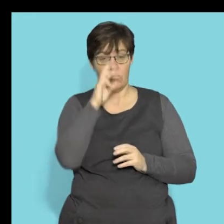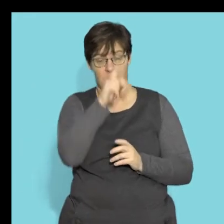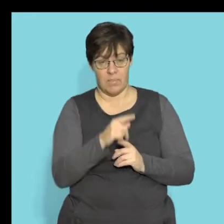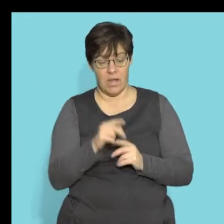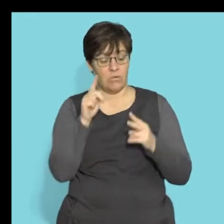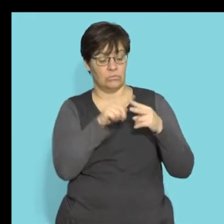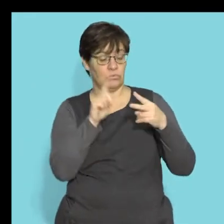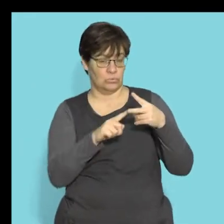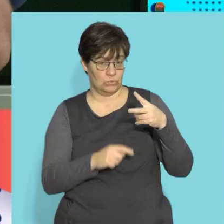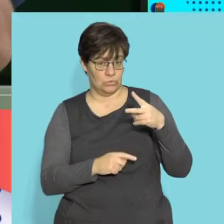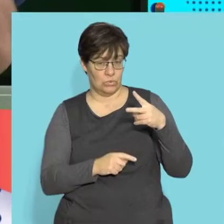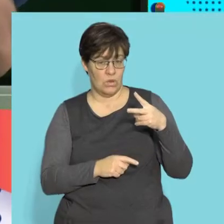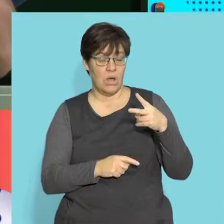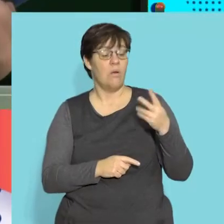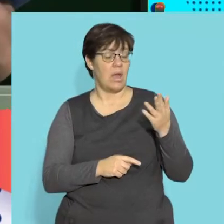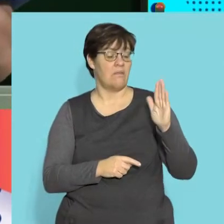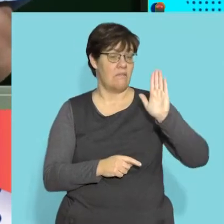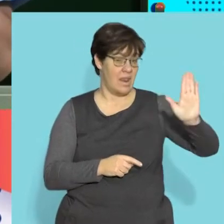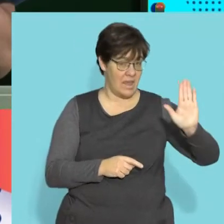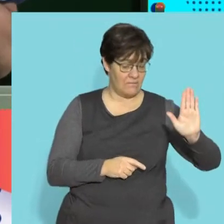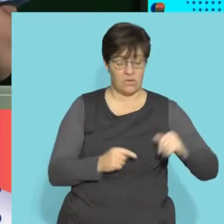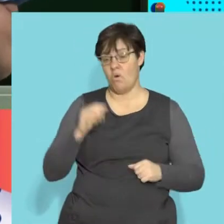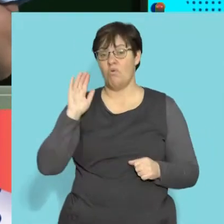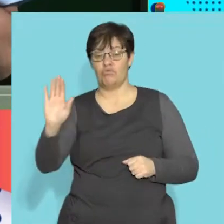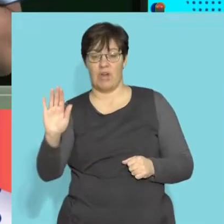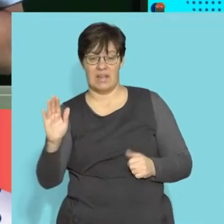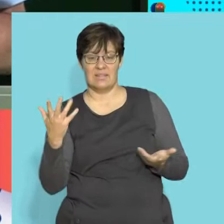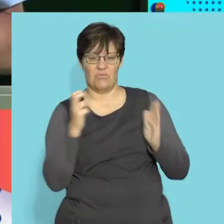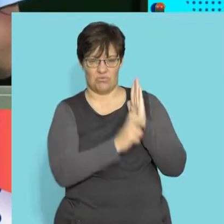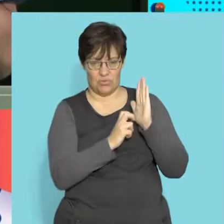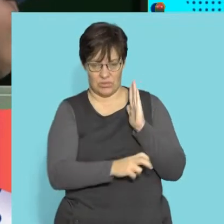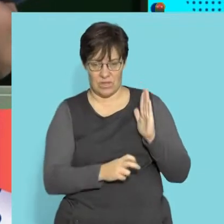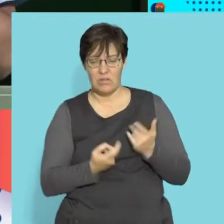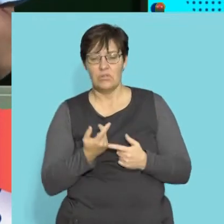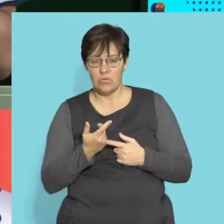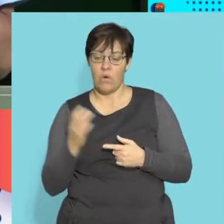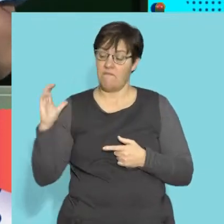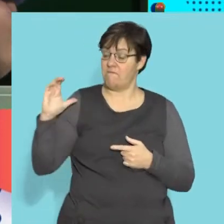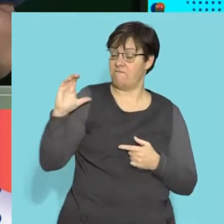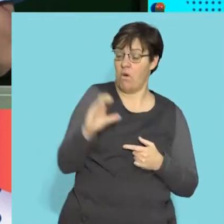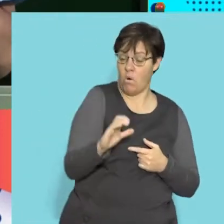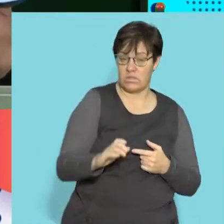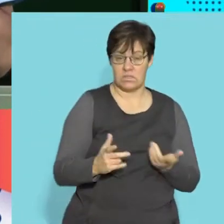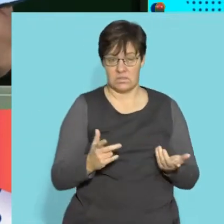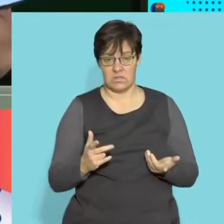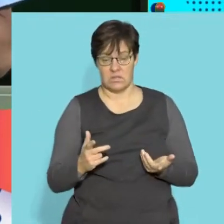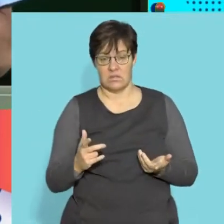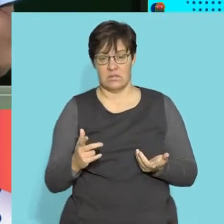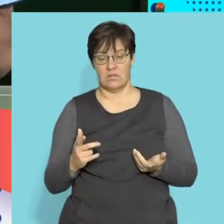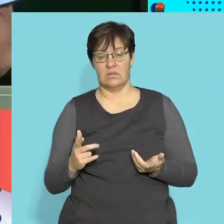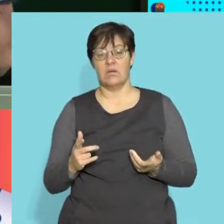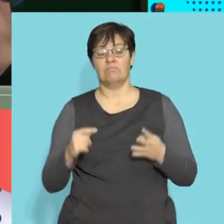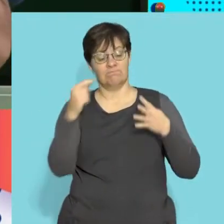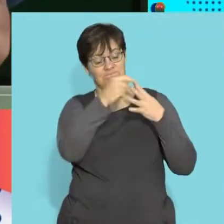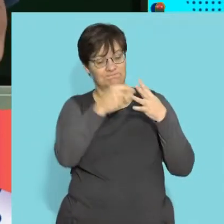got two ways of using our hands to be able to determine which direction the force is going to be